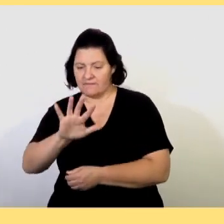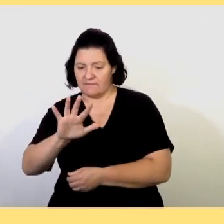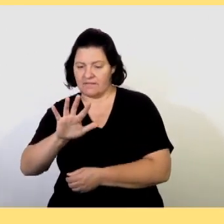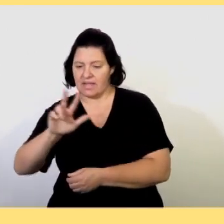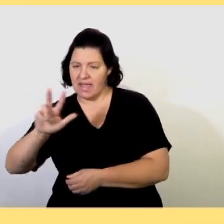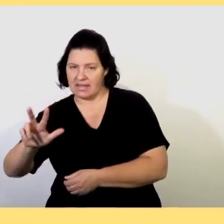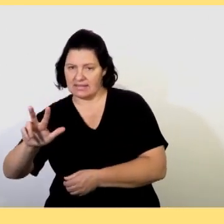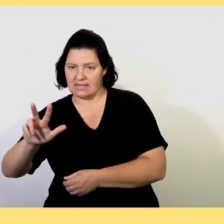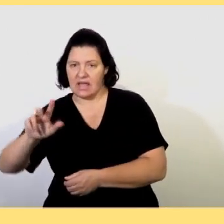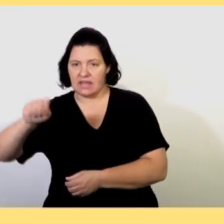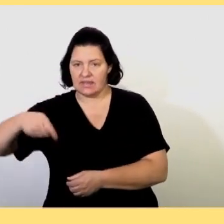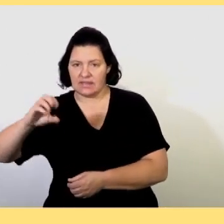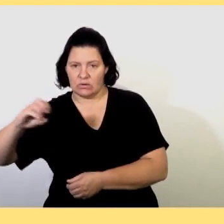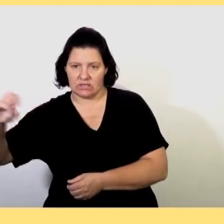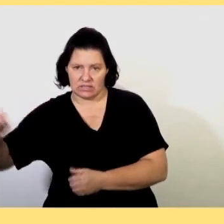say